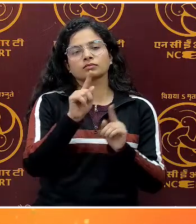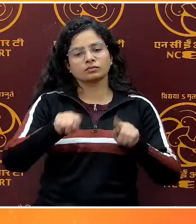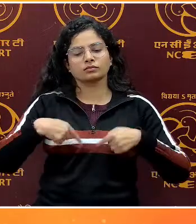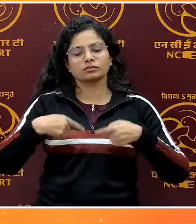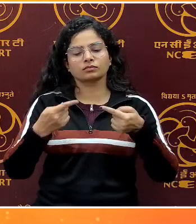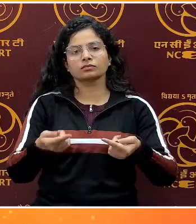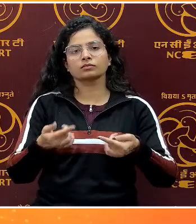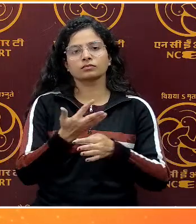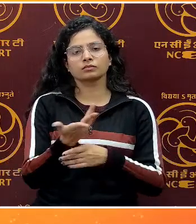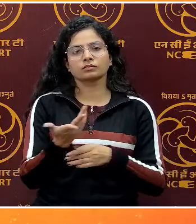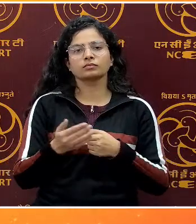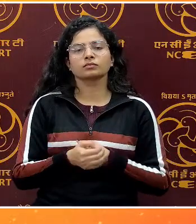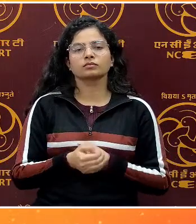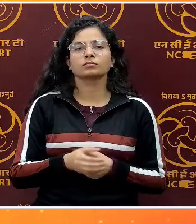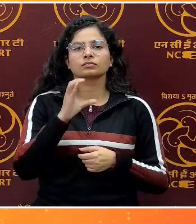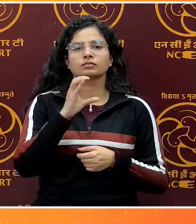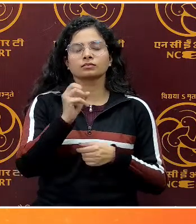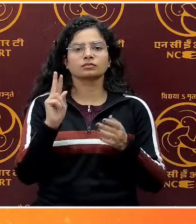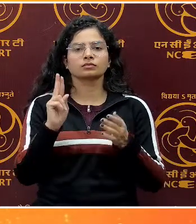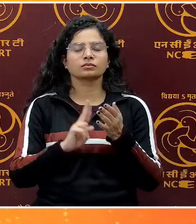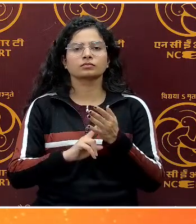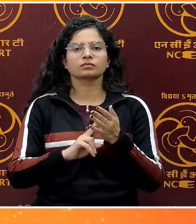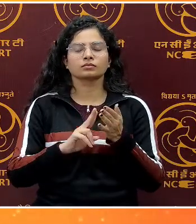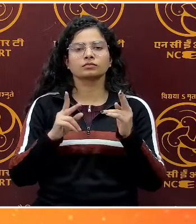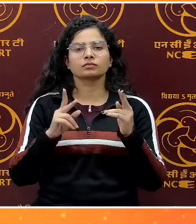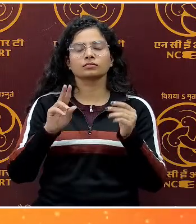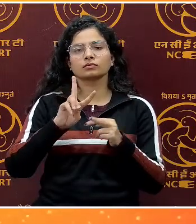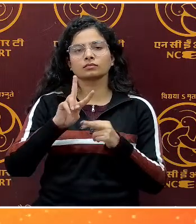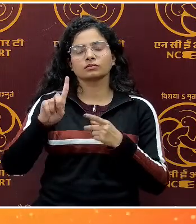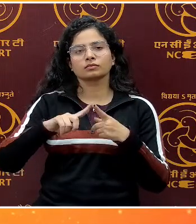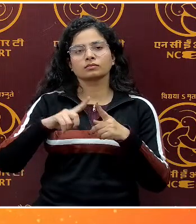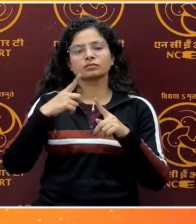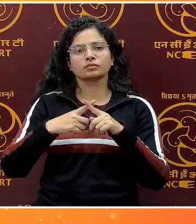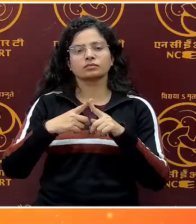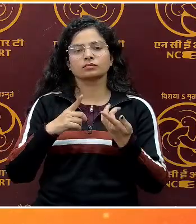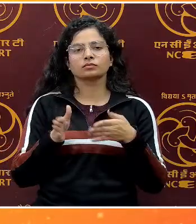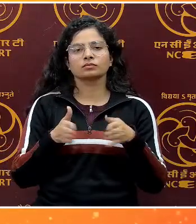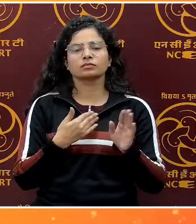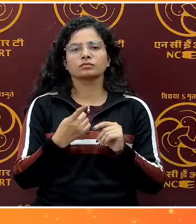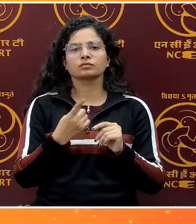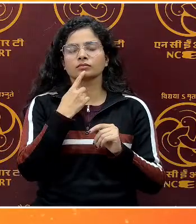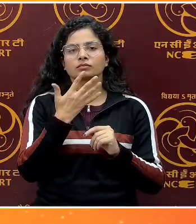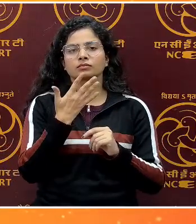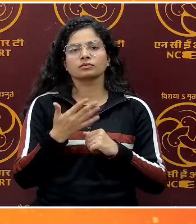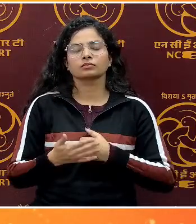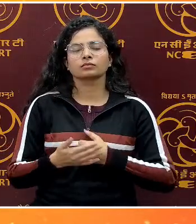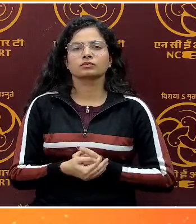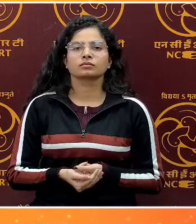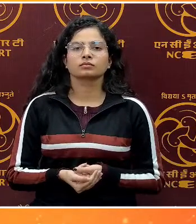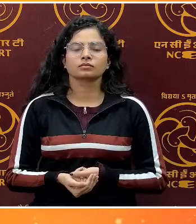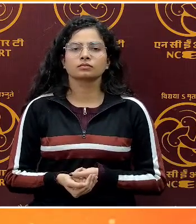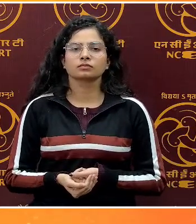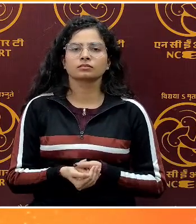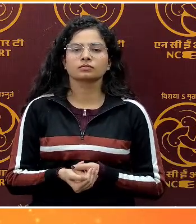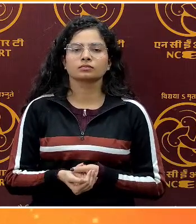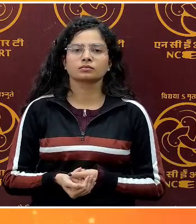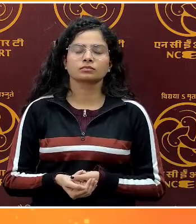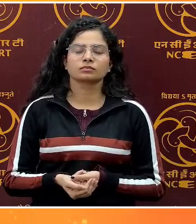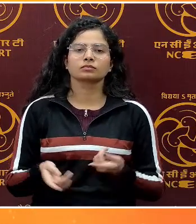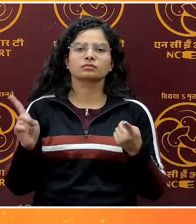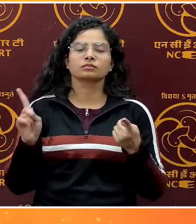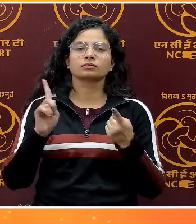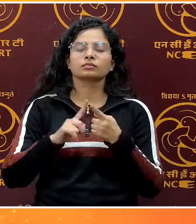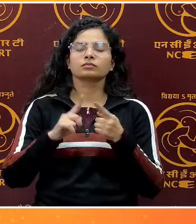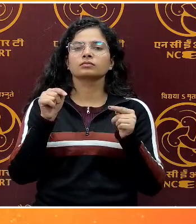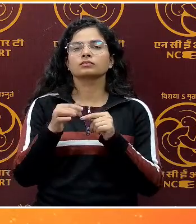this is our convex mirror. Now when light rays are coming and hitting the surface, what happens to